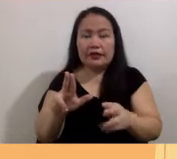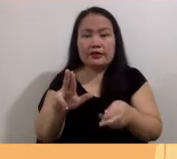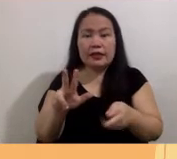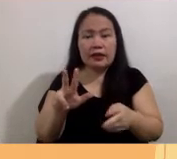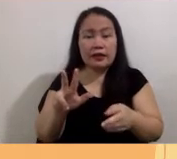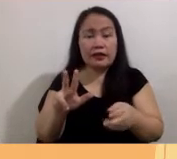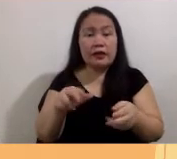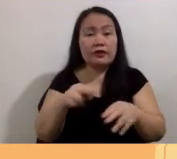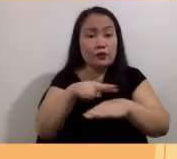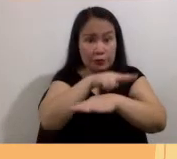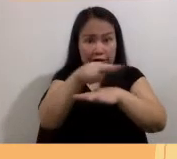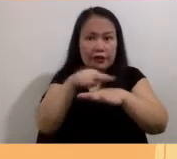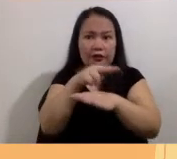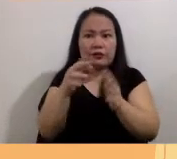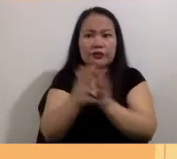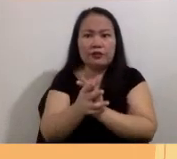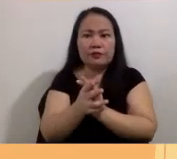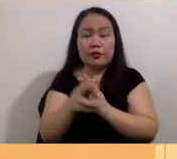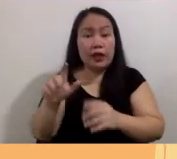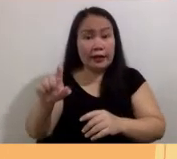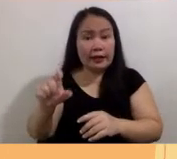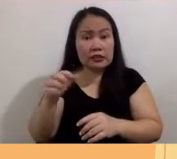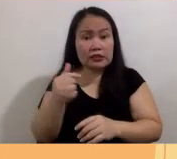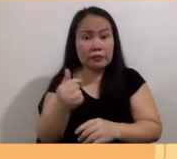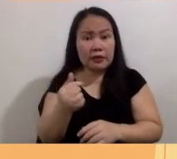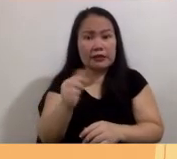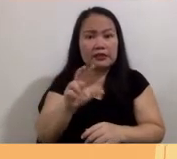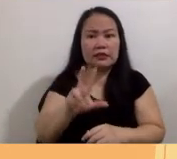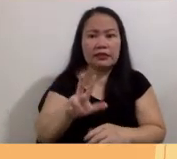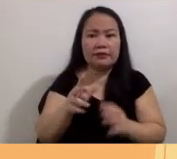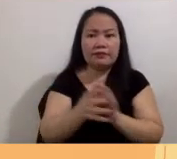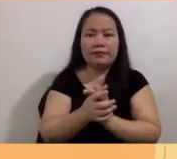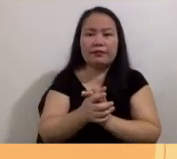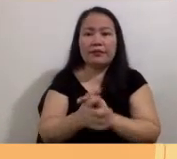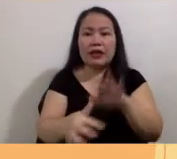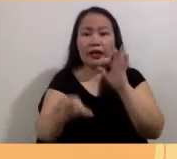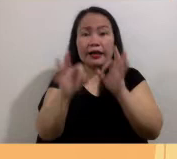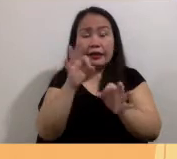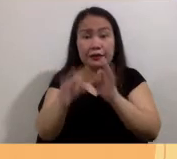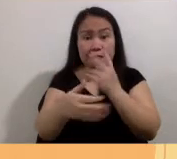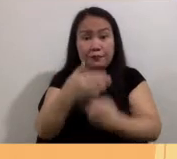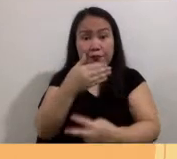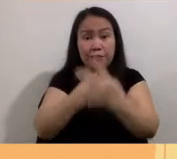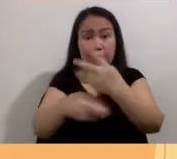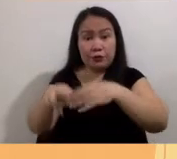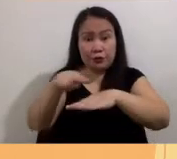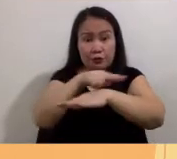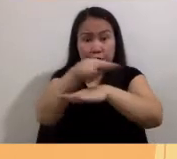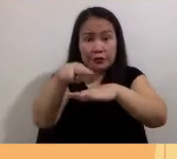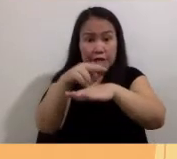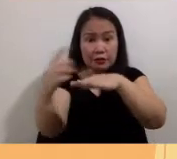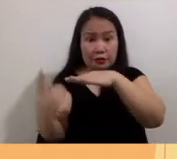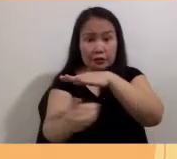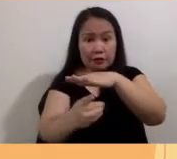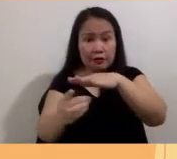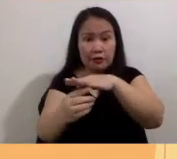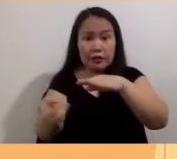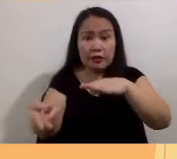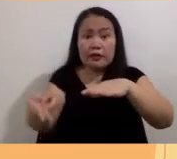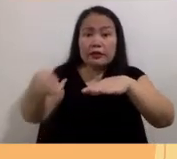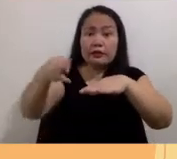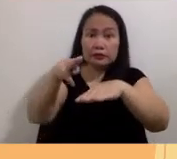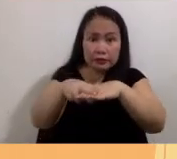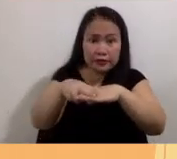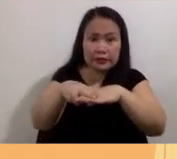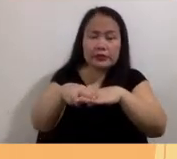denominator. Now, merong isang condition. So, if both numerator and denominator are increased